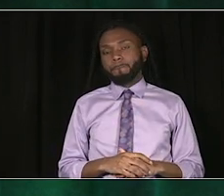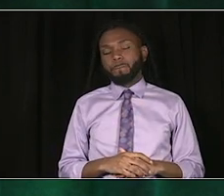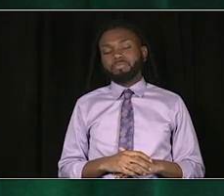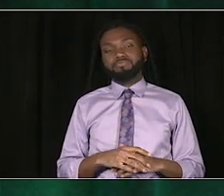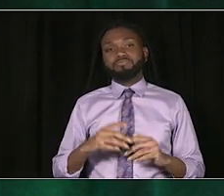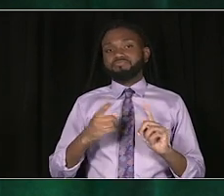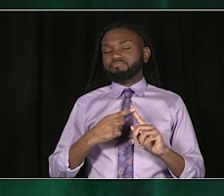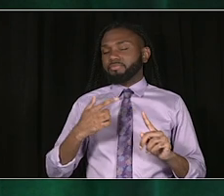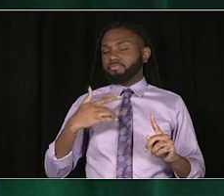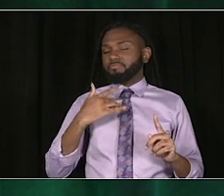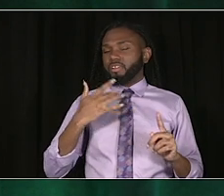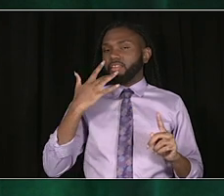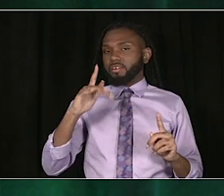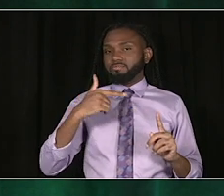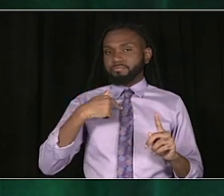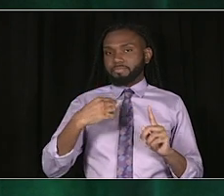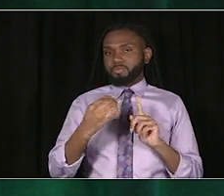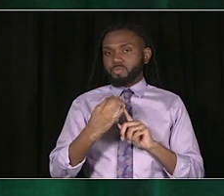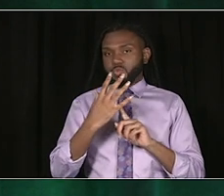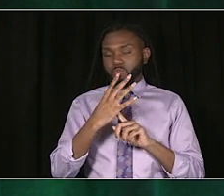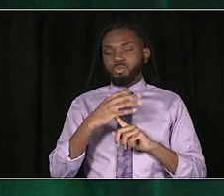I was lucky to be exposed to